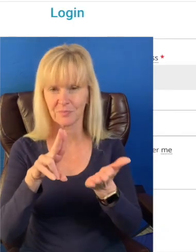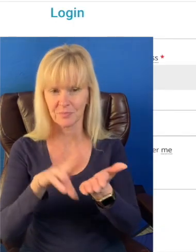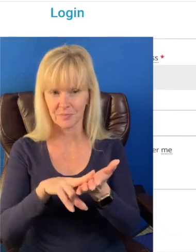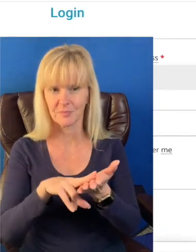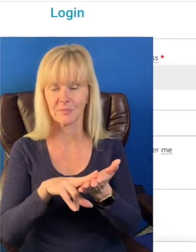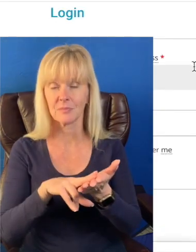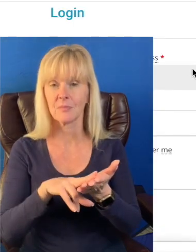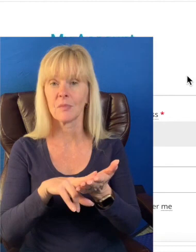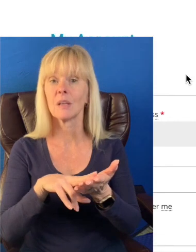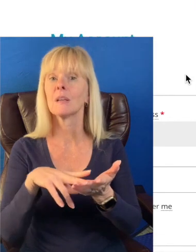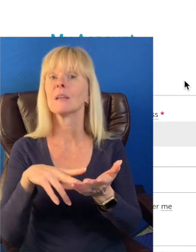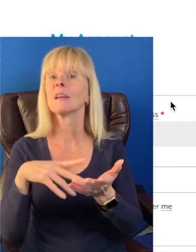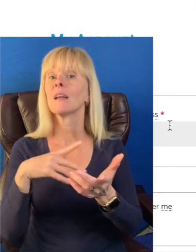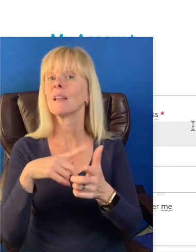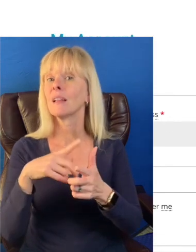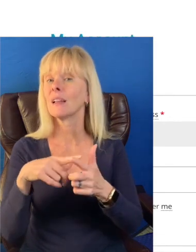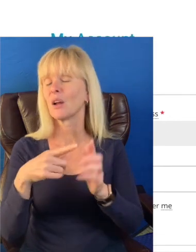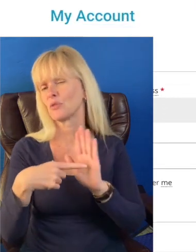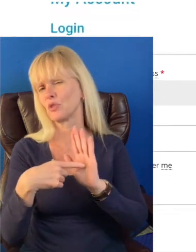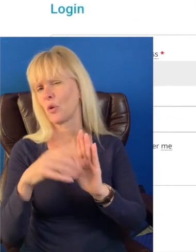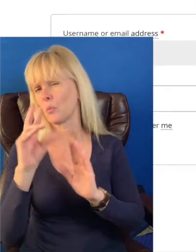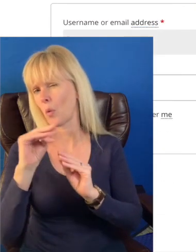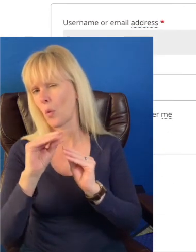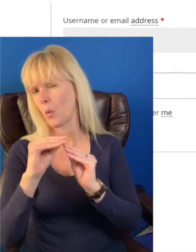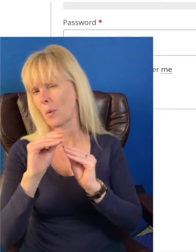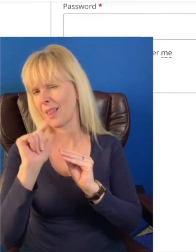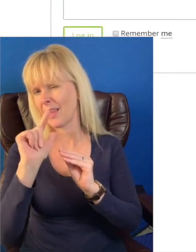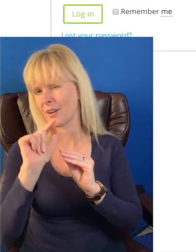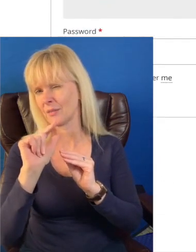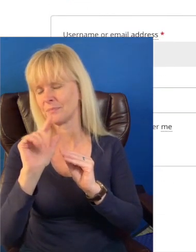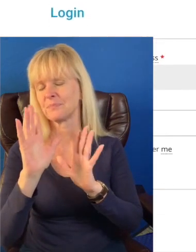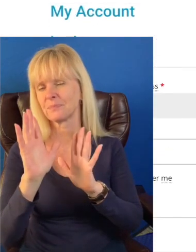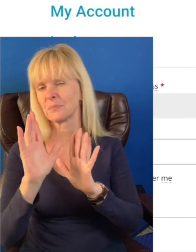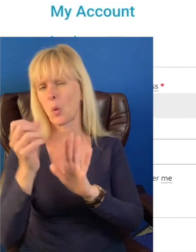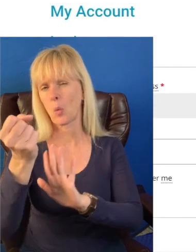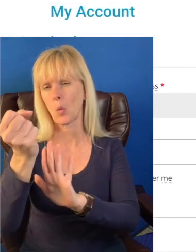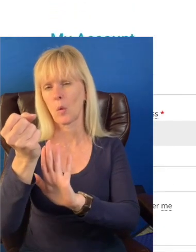once I am logged in, I'll be able to show you a few